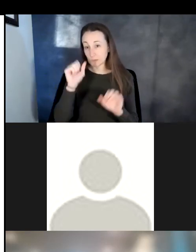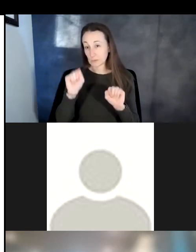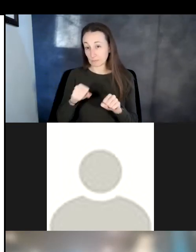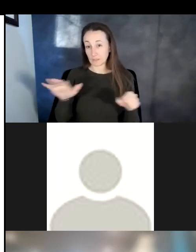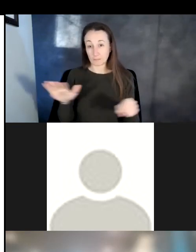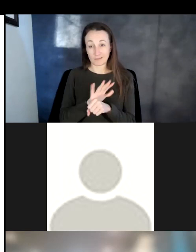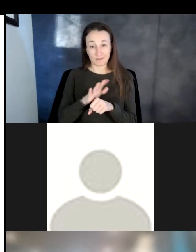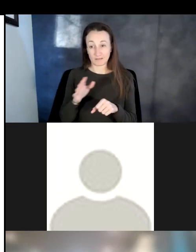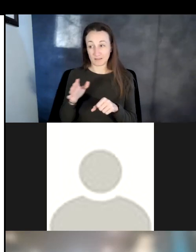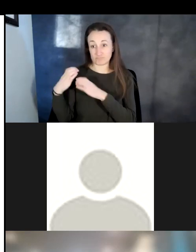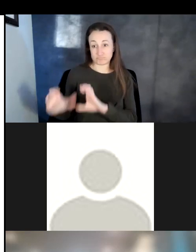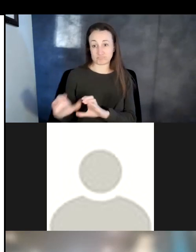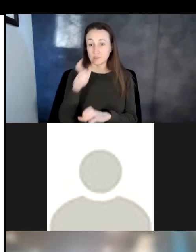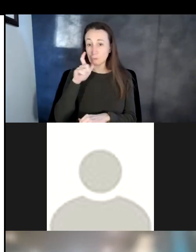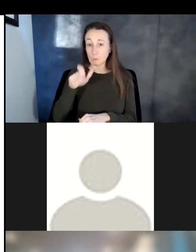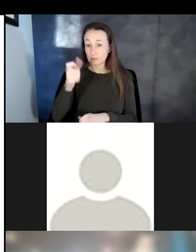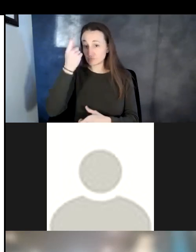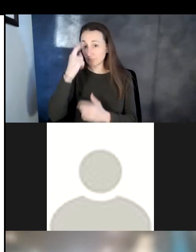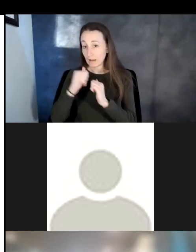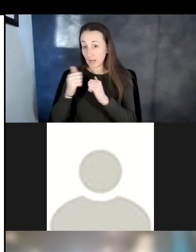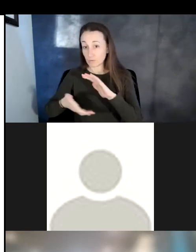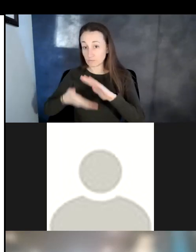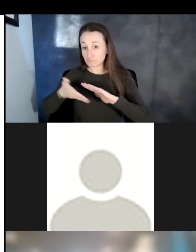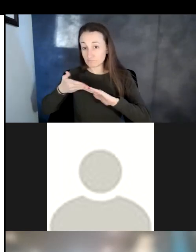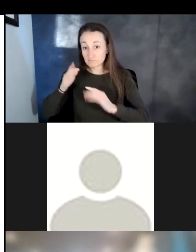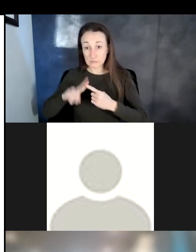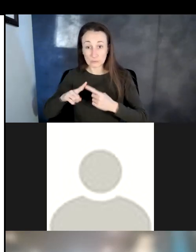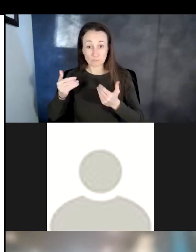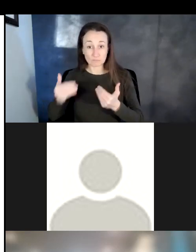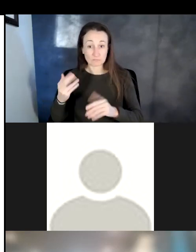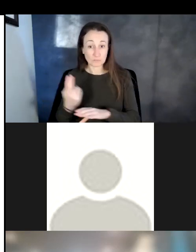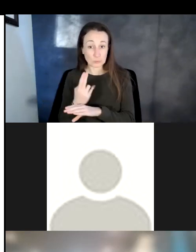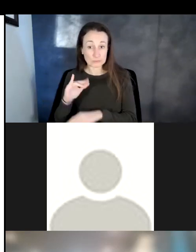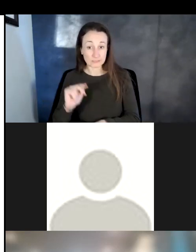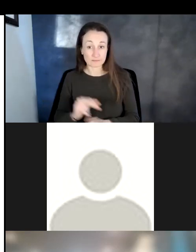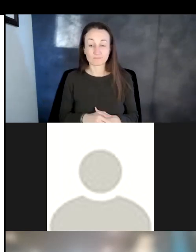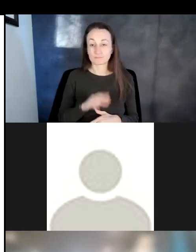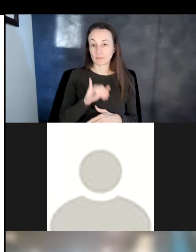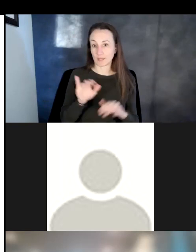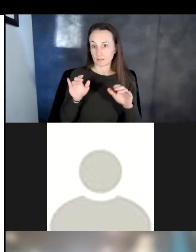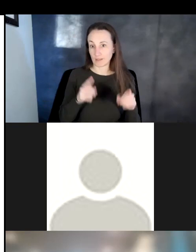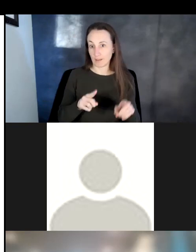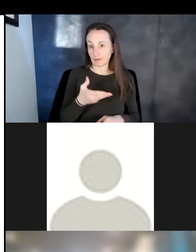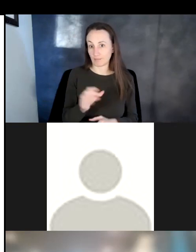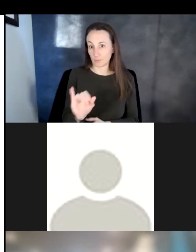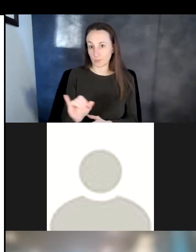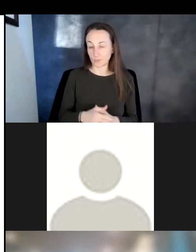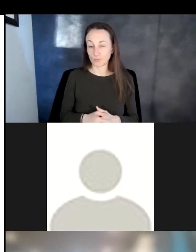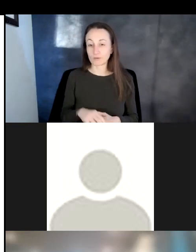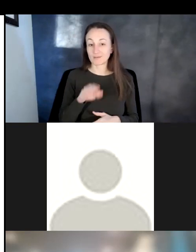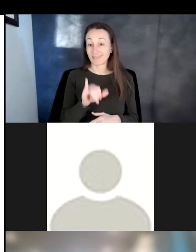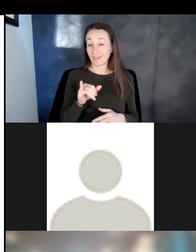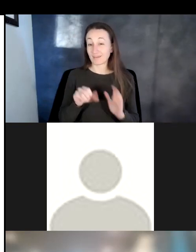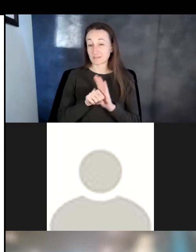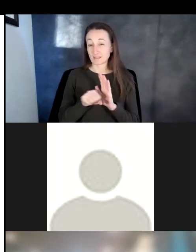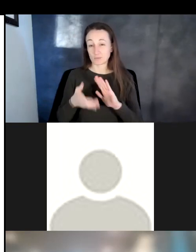completely outsourced. You don't need to understand how it works to use it. And that's what's happening here as well. So this sample is just being run